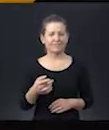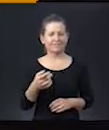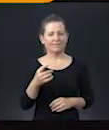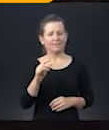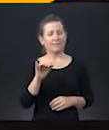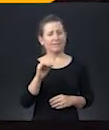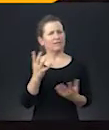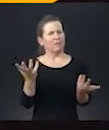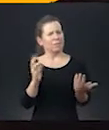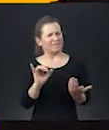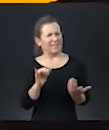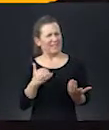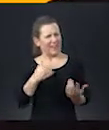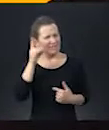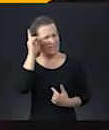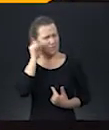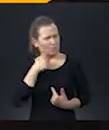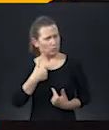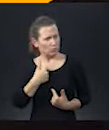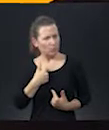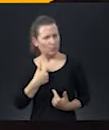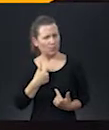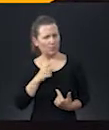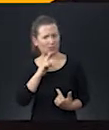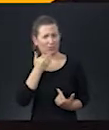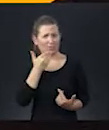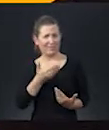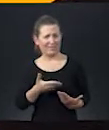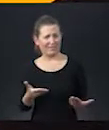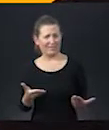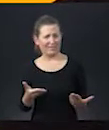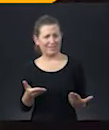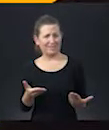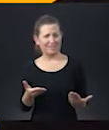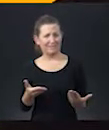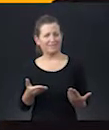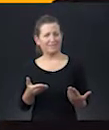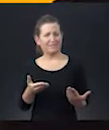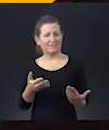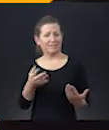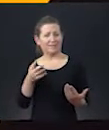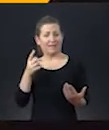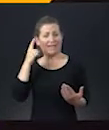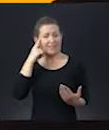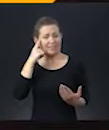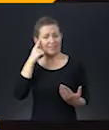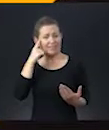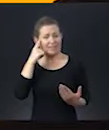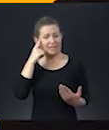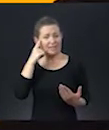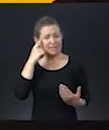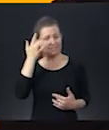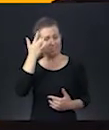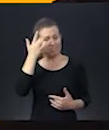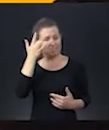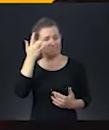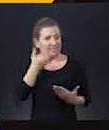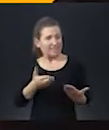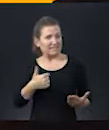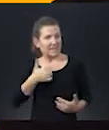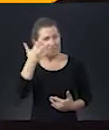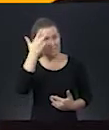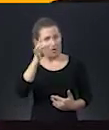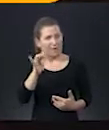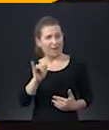Well, it's like Kevin Down syndrome is really good thing. It's for your mind, and the way you can be smart at, and try